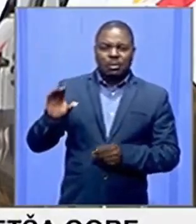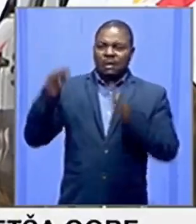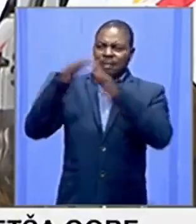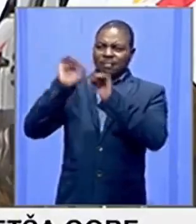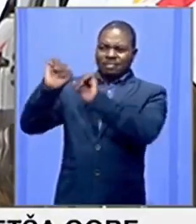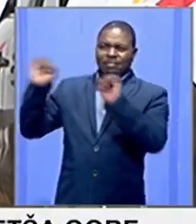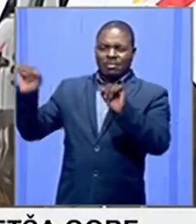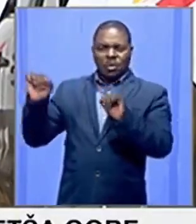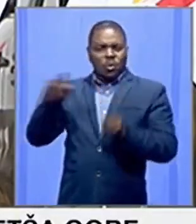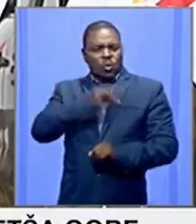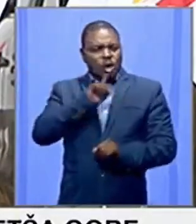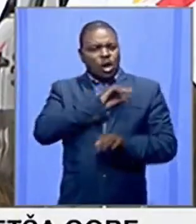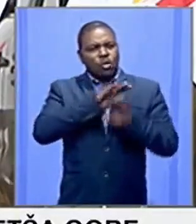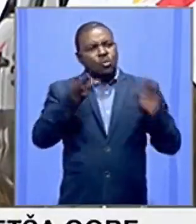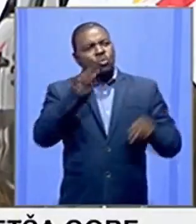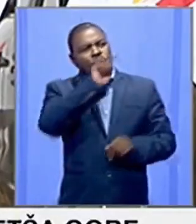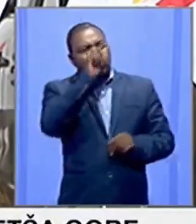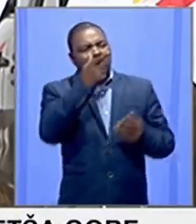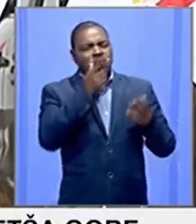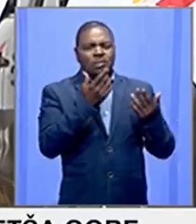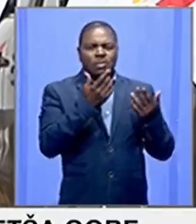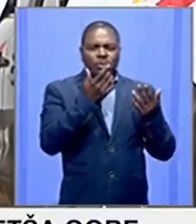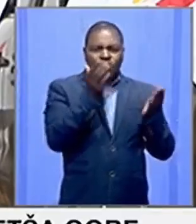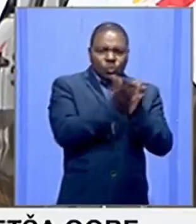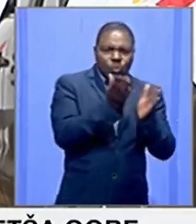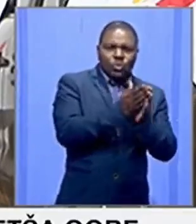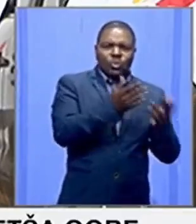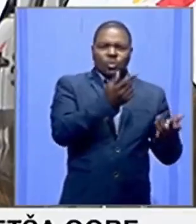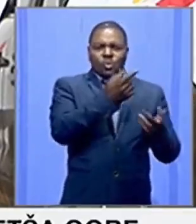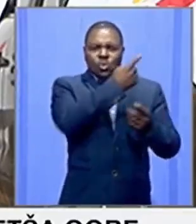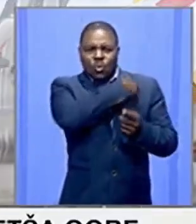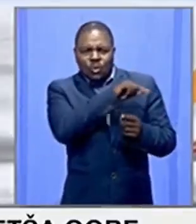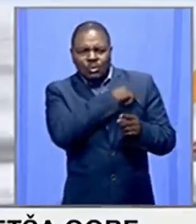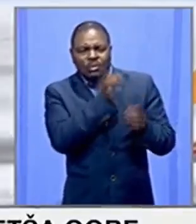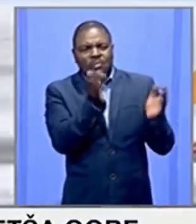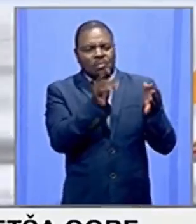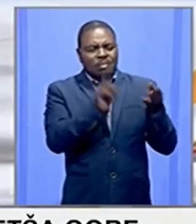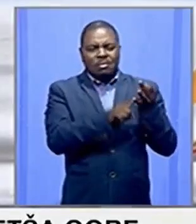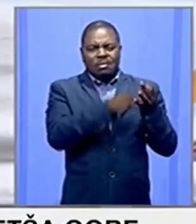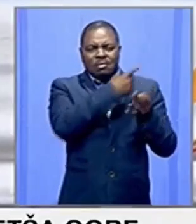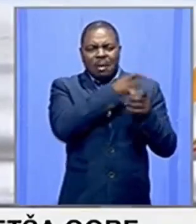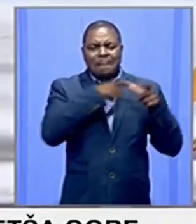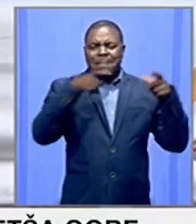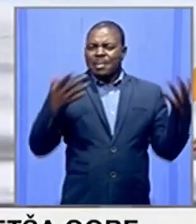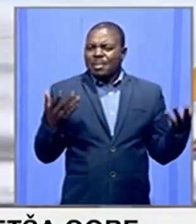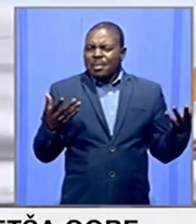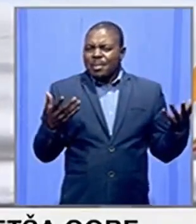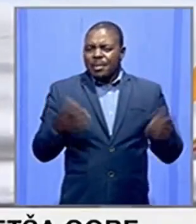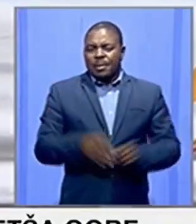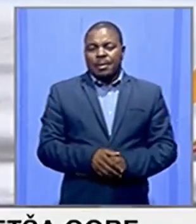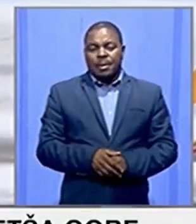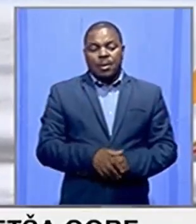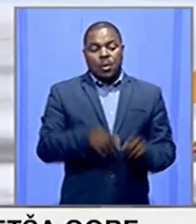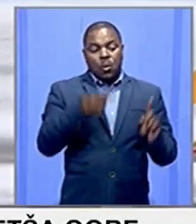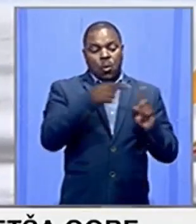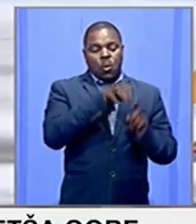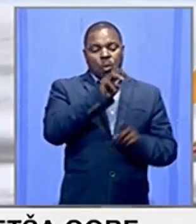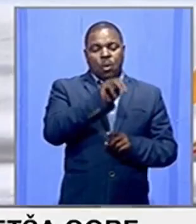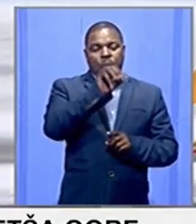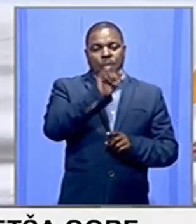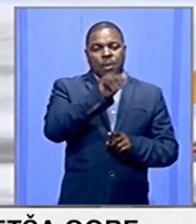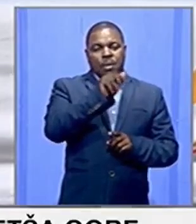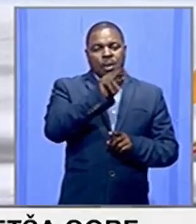can't they do that to public school, to hospitals, you know, to clinics? Maimane o re go tloga mo o iša lengwalo leo